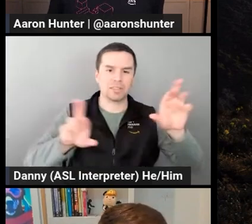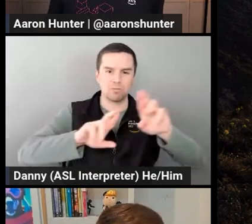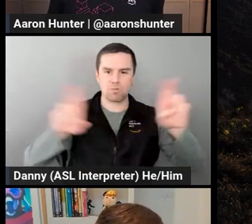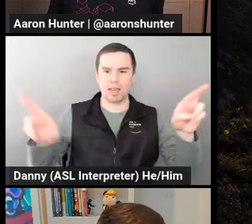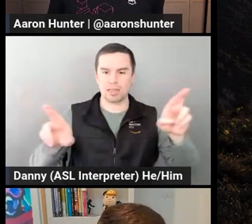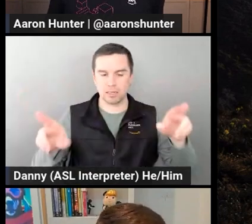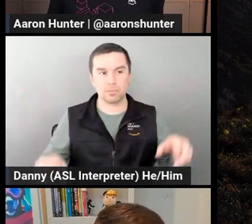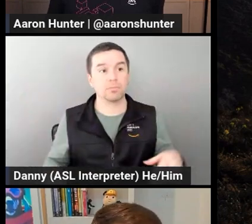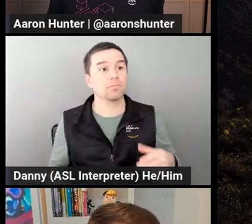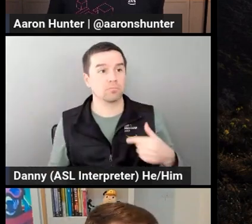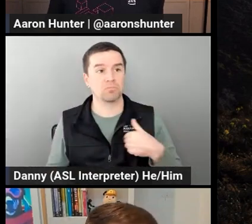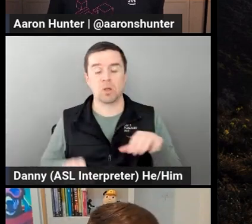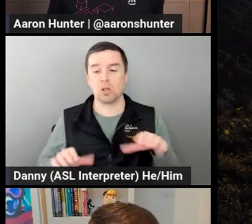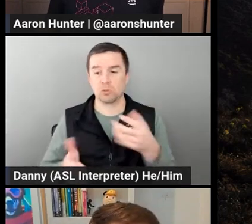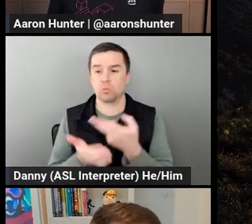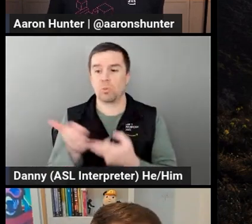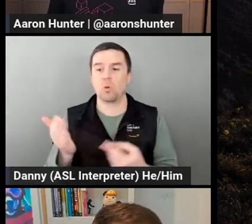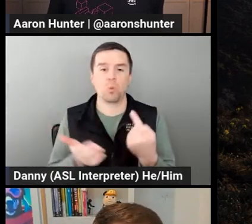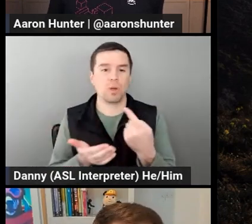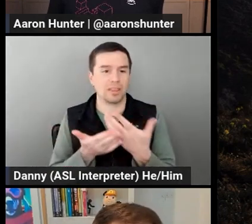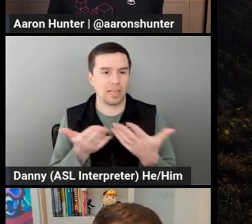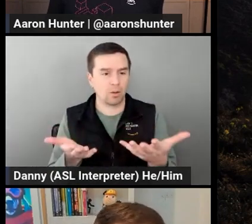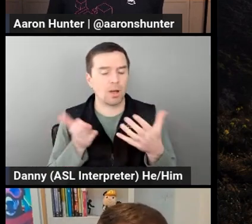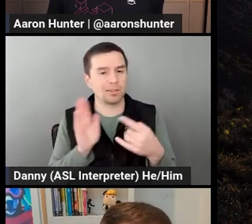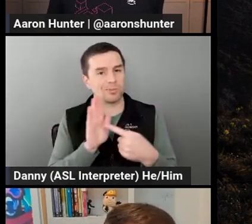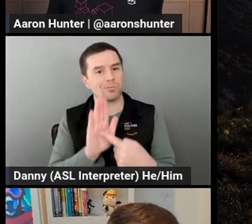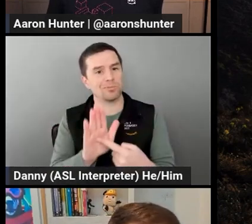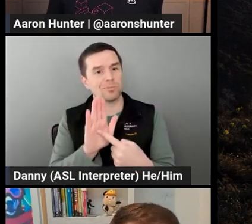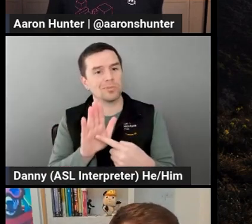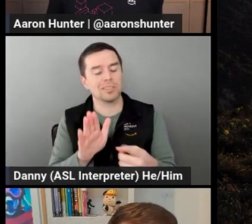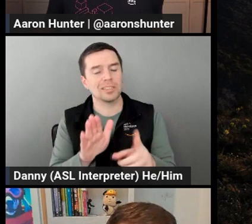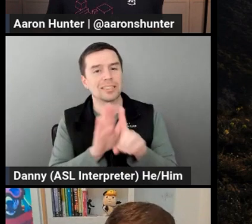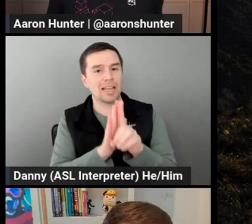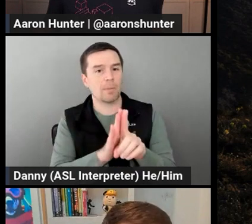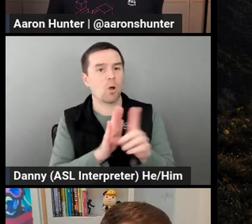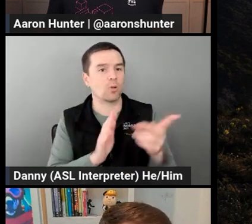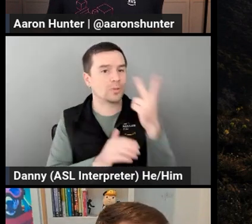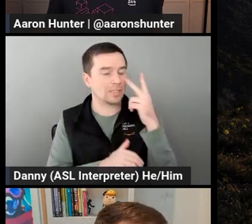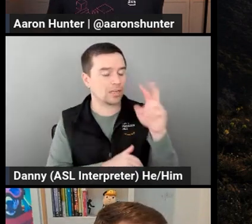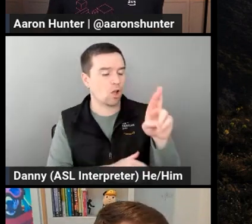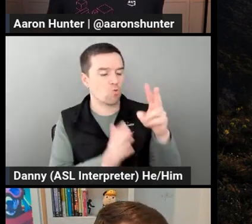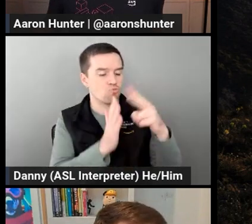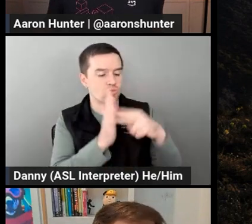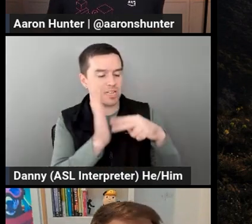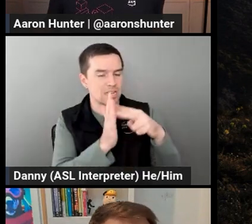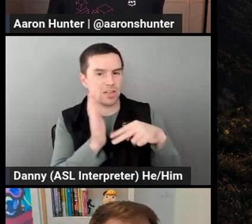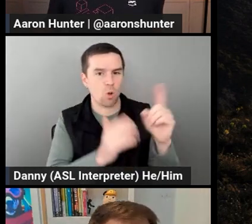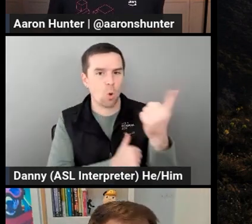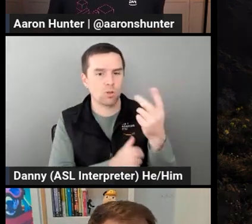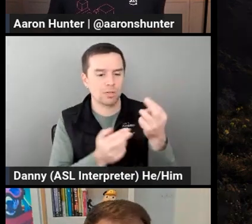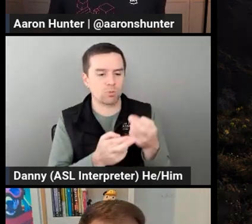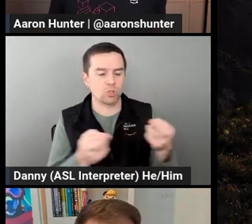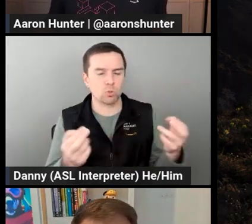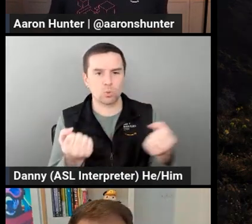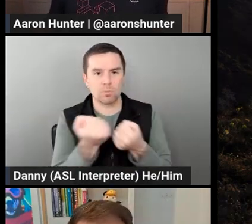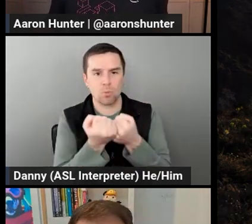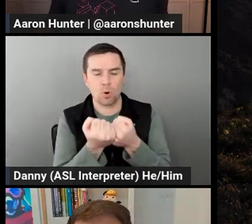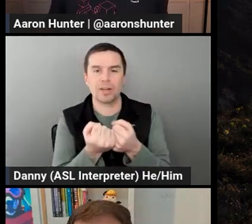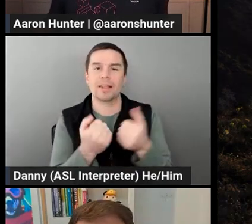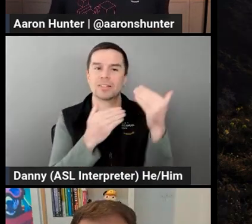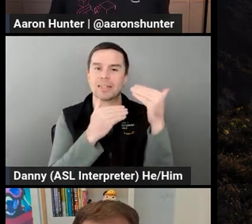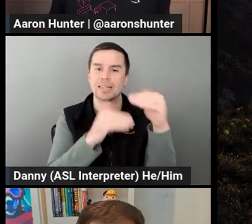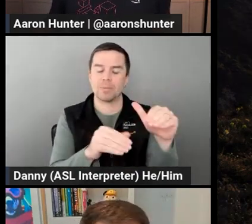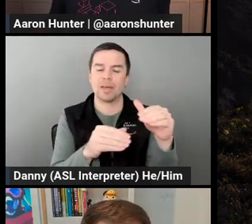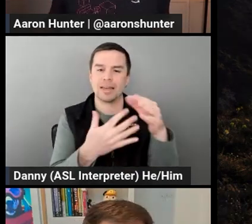do both. So one thing I wanted to point out in the demo, you see this sort of read-only resource support. There's a limited selection of what you can drag on